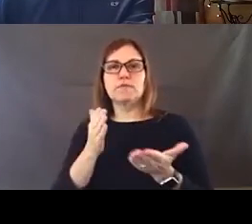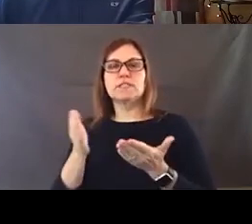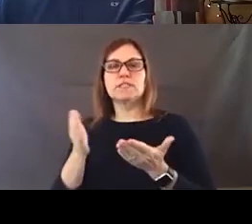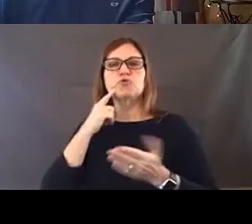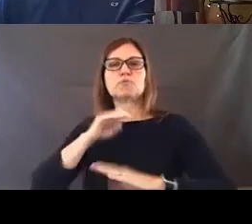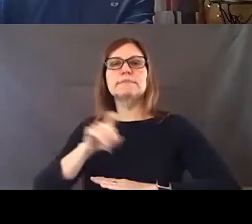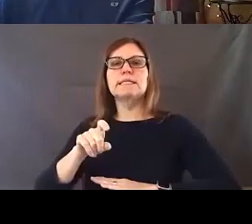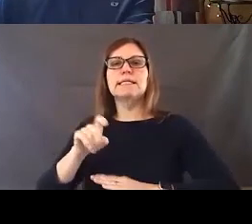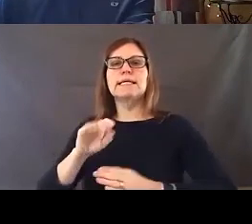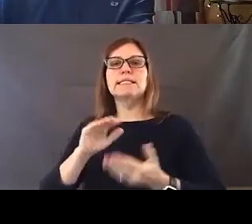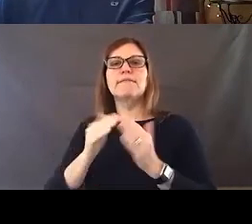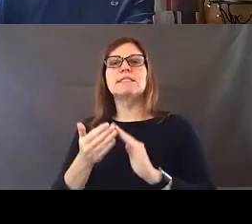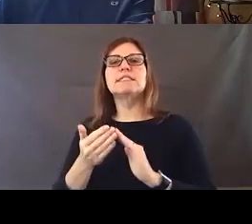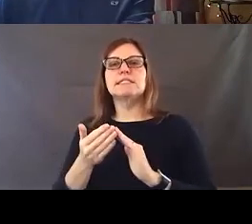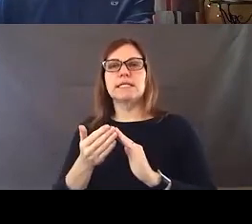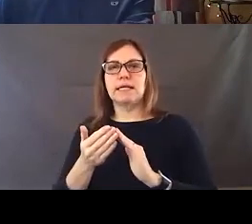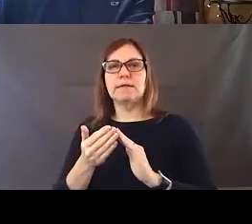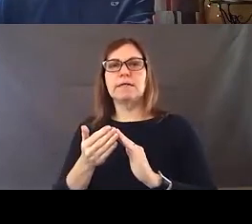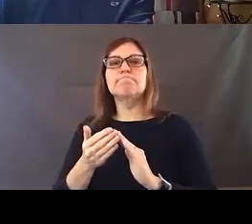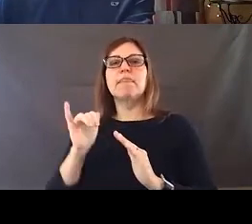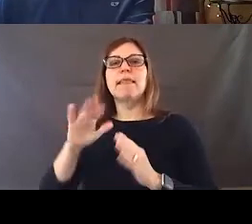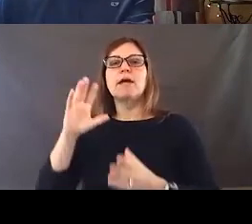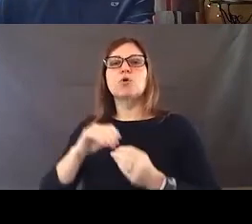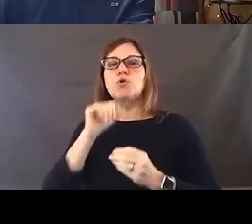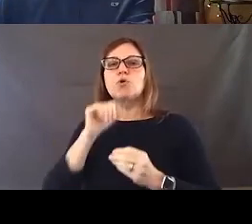of the city at a sum not to exceed